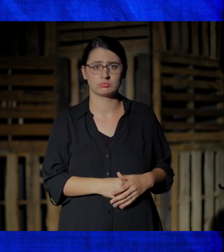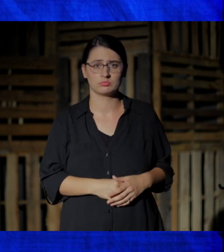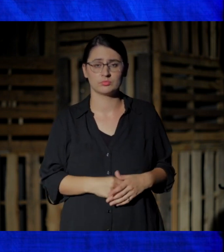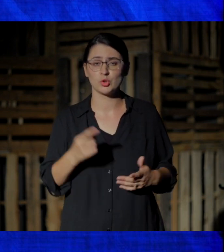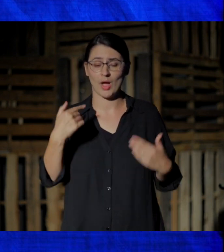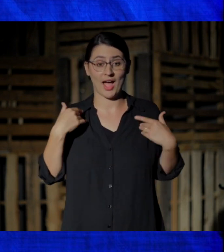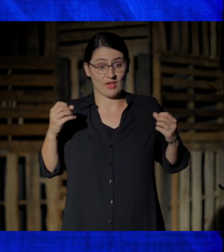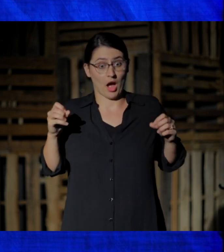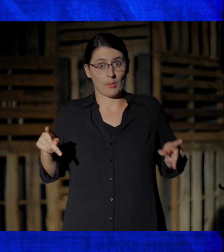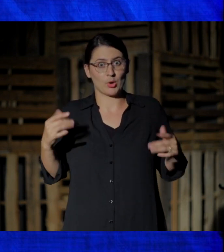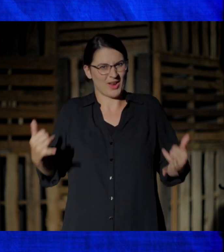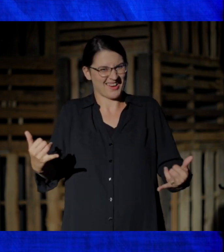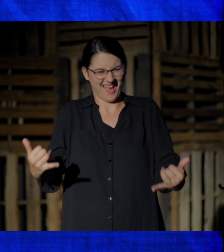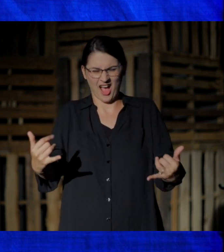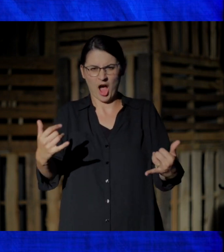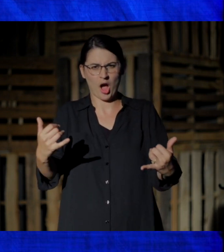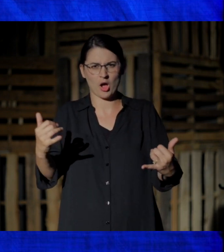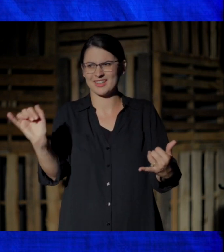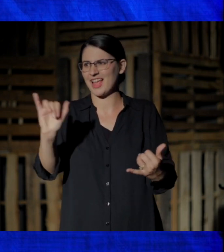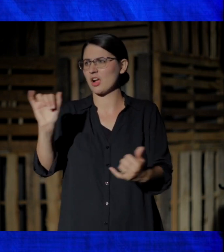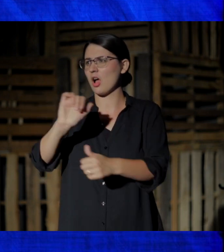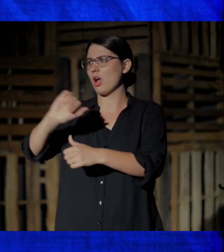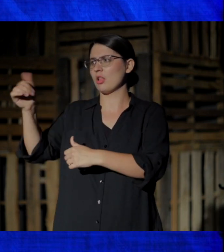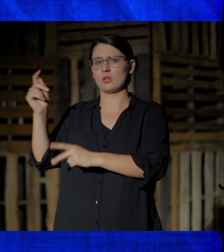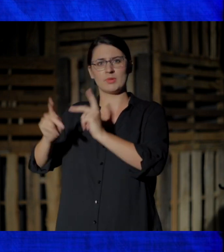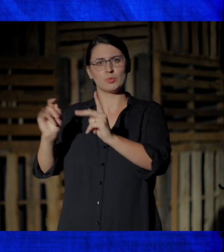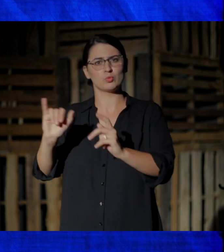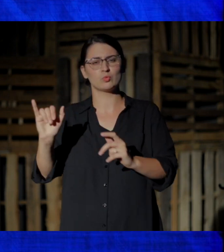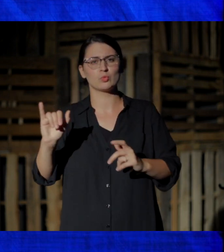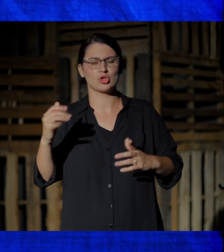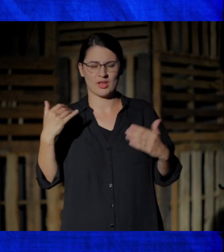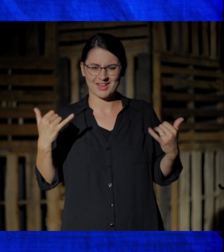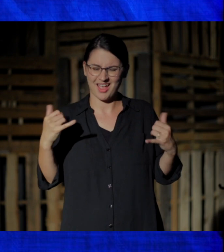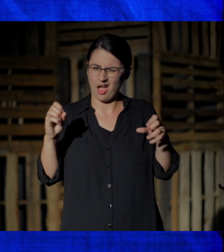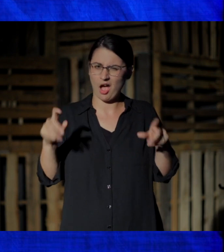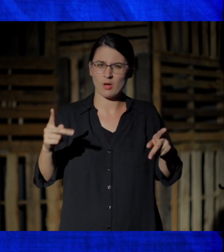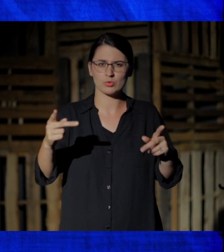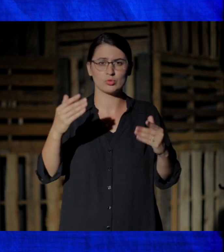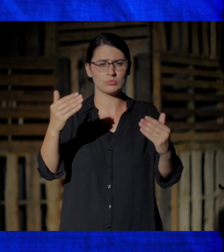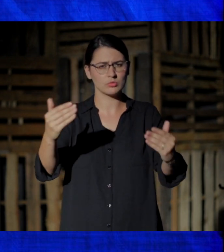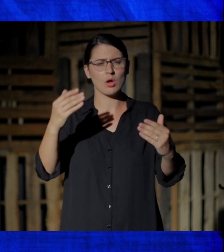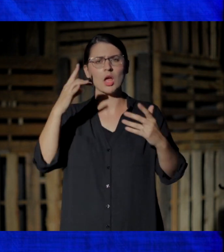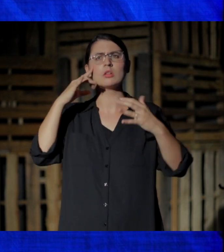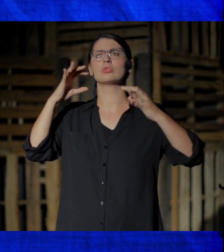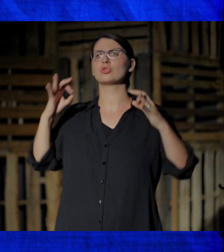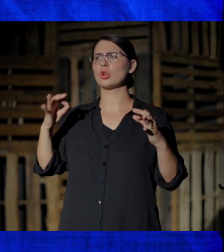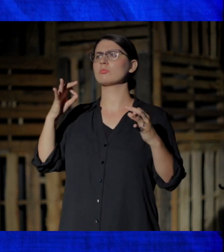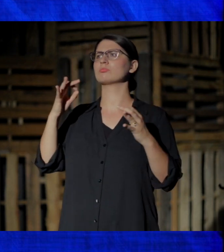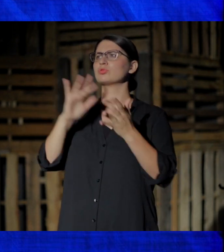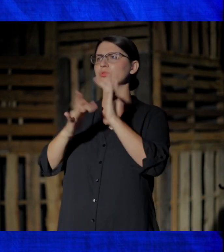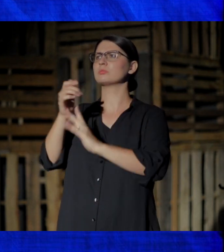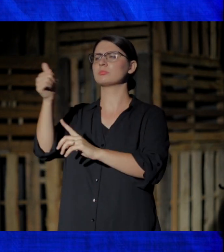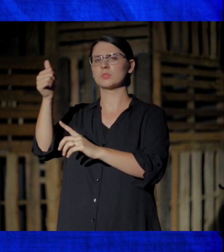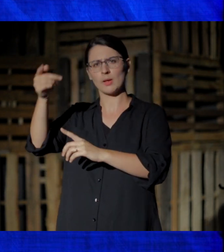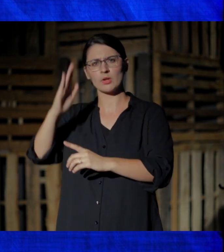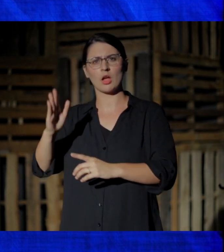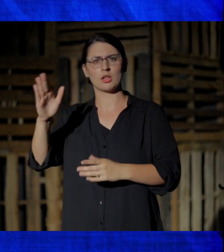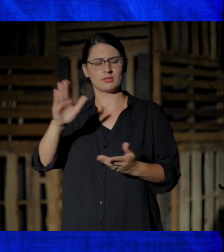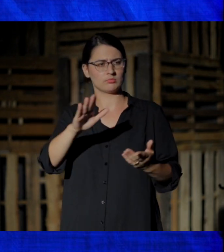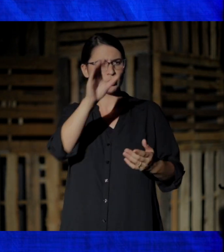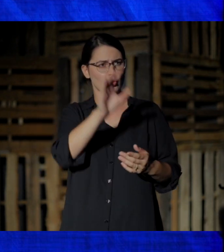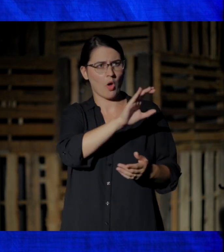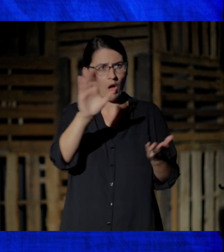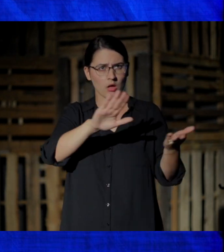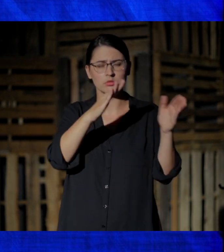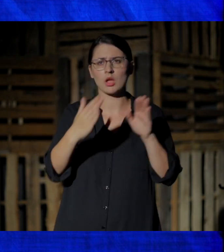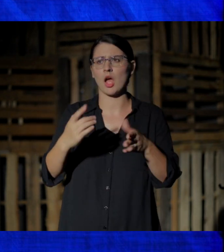to choose to believe that He is God, that He died on the cross, that He paid the penalty of your sins, that He loves you, and that if